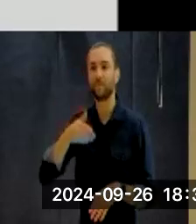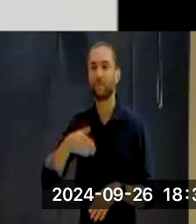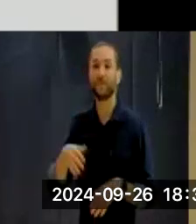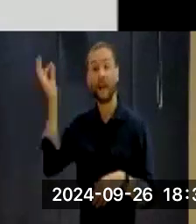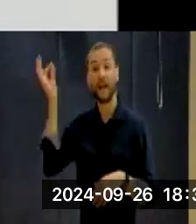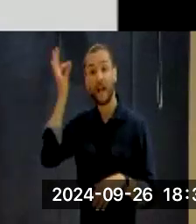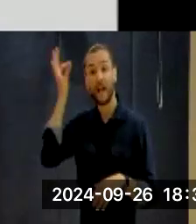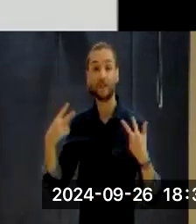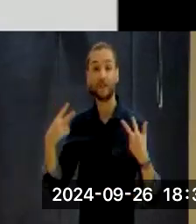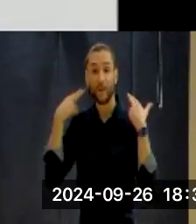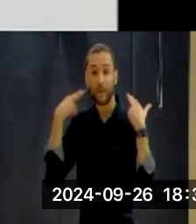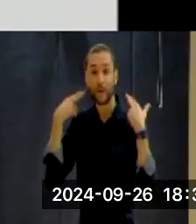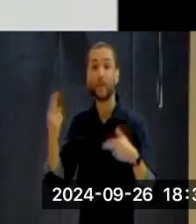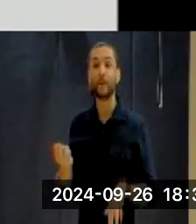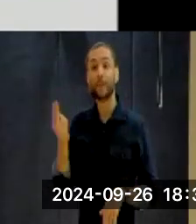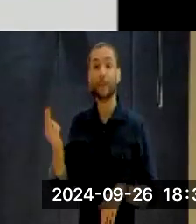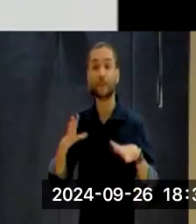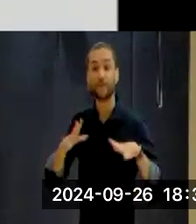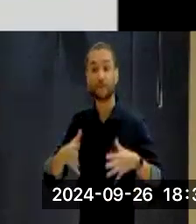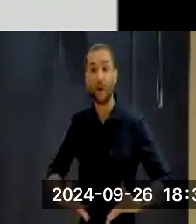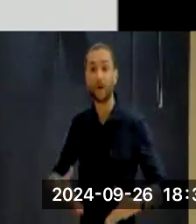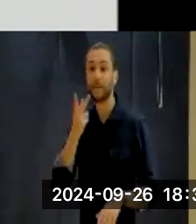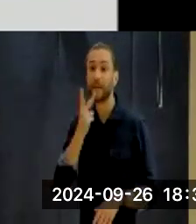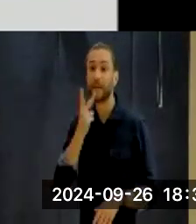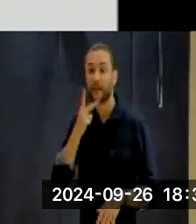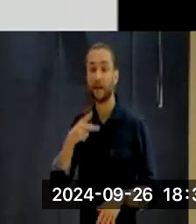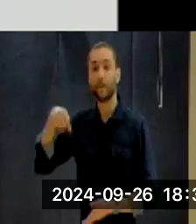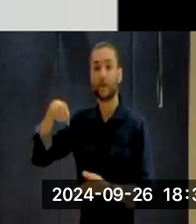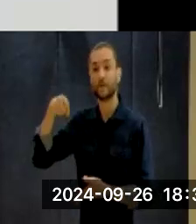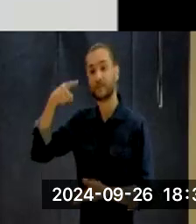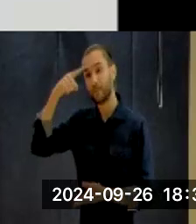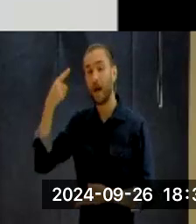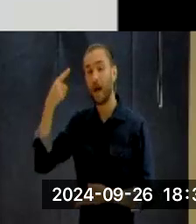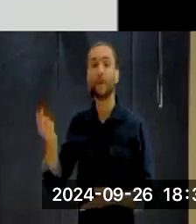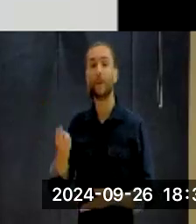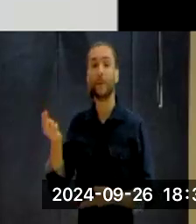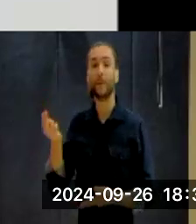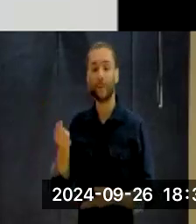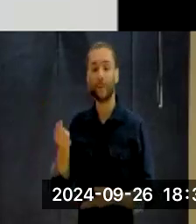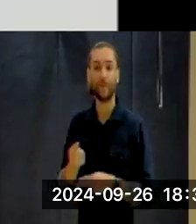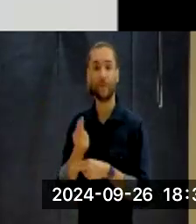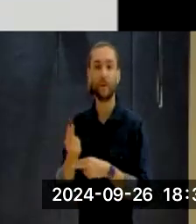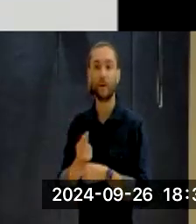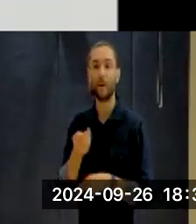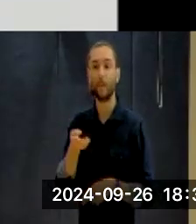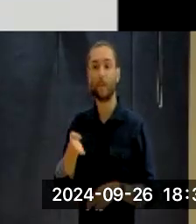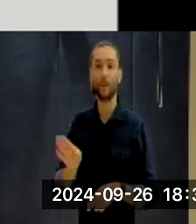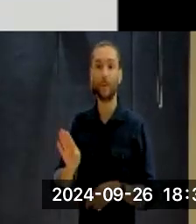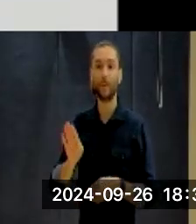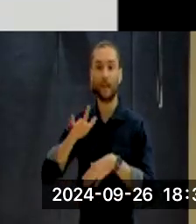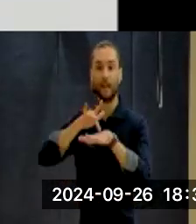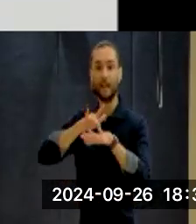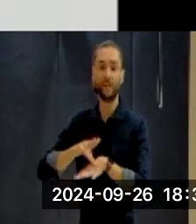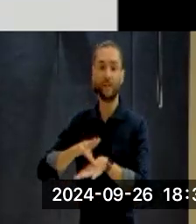hair. I'm wearing a pink sweater. I have a black purse and I'm wearing a blue leaf that is made